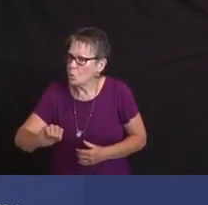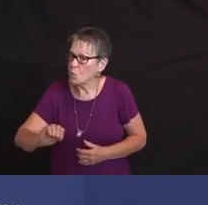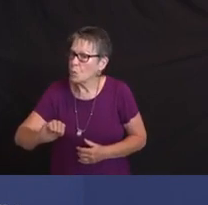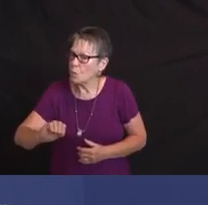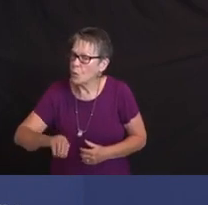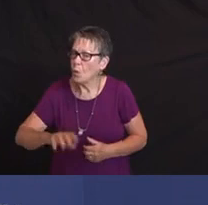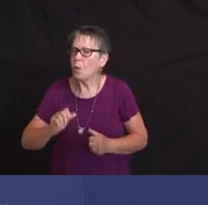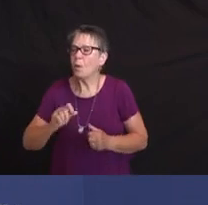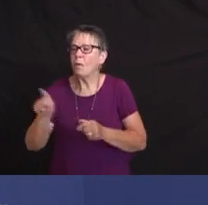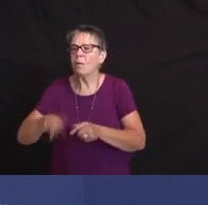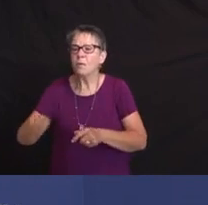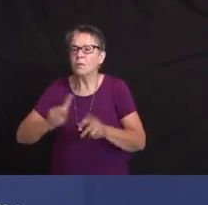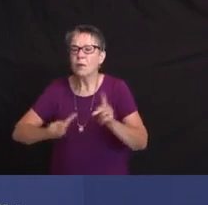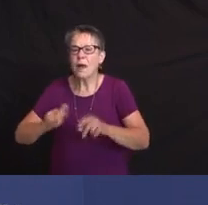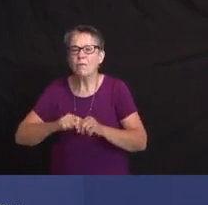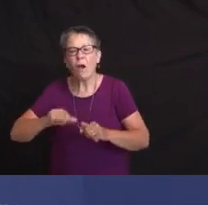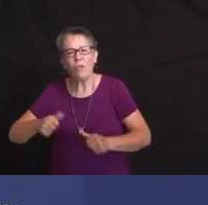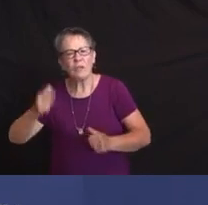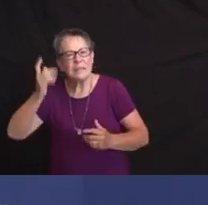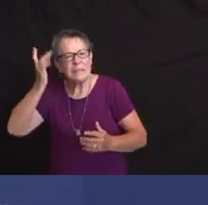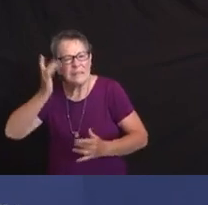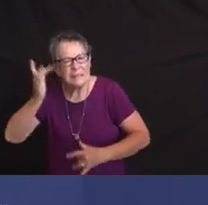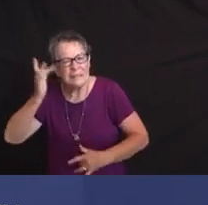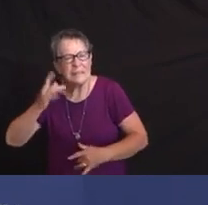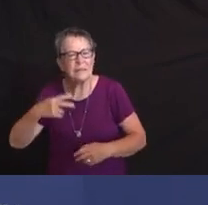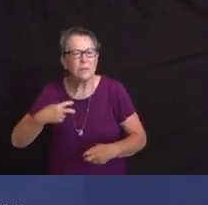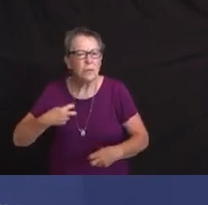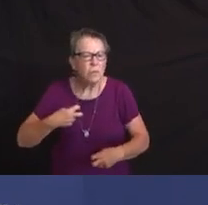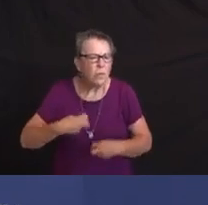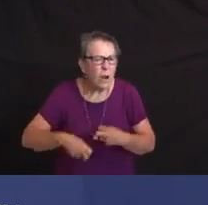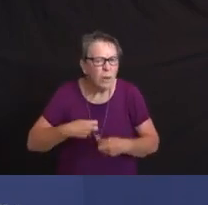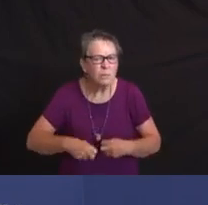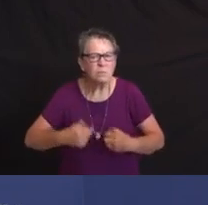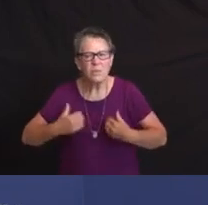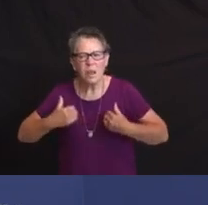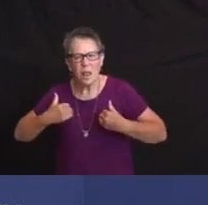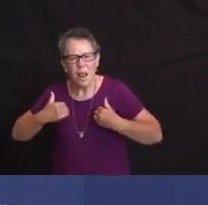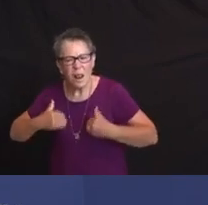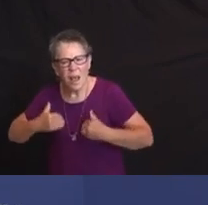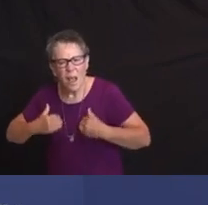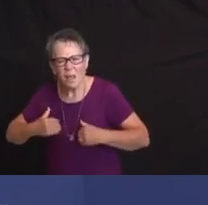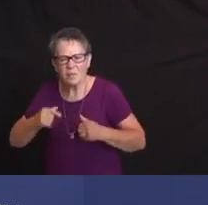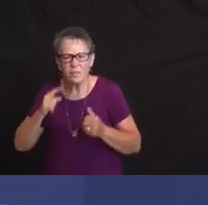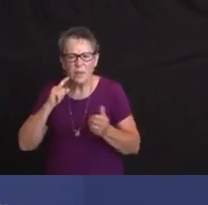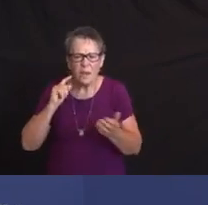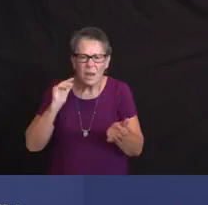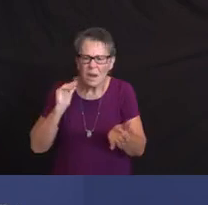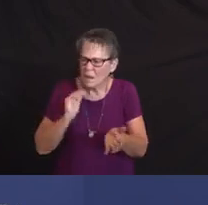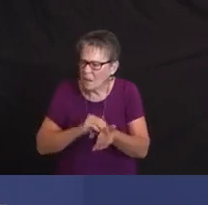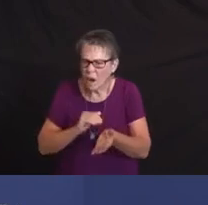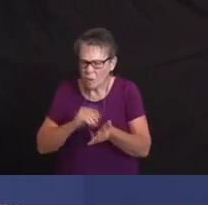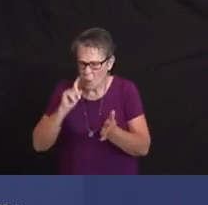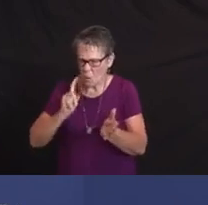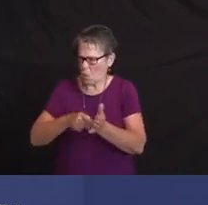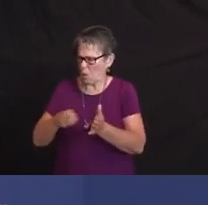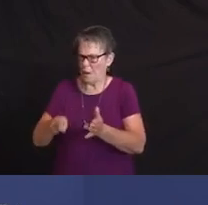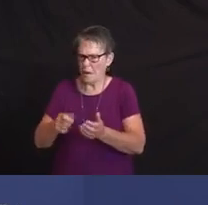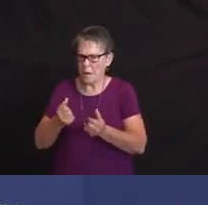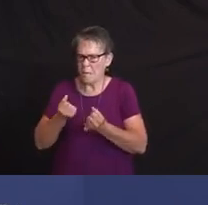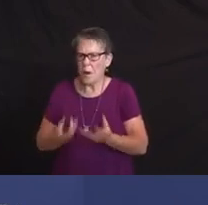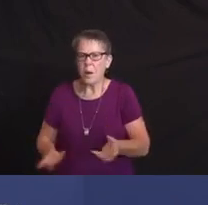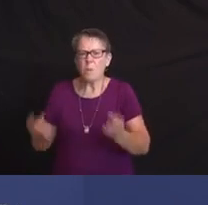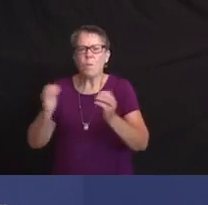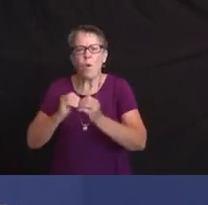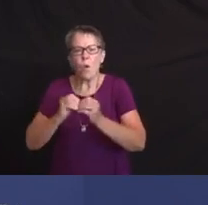reporting greater number of sick children than they normally see this time of year. While the numbers remain low in New